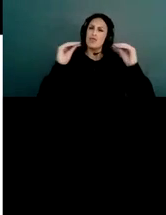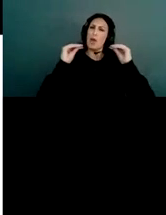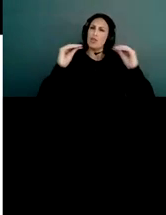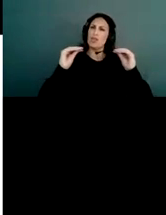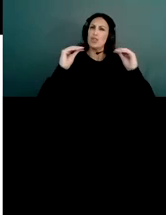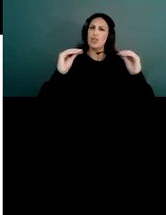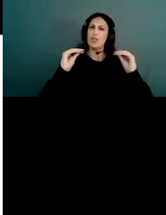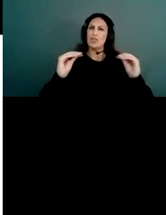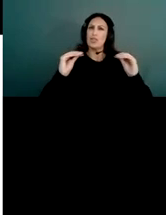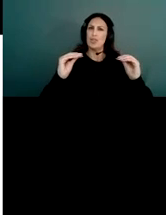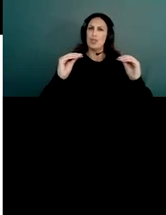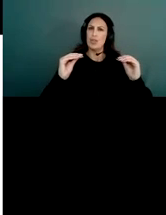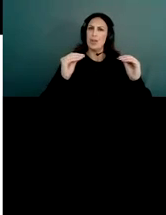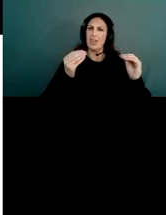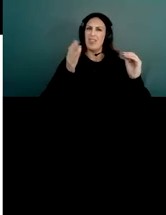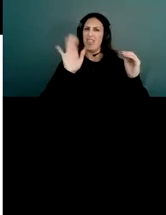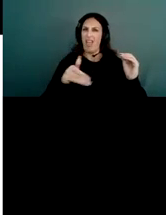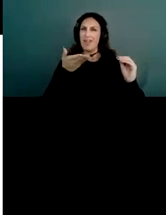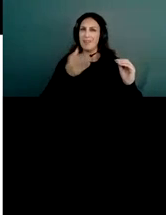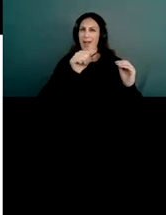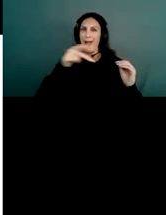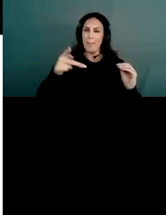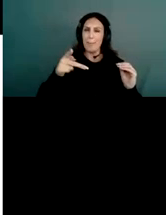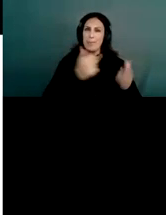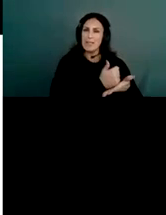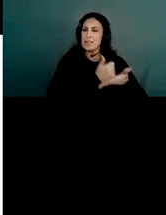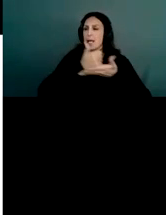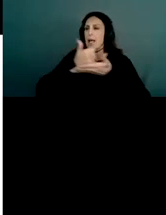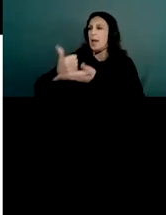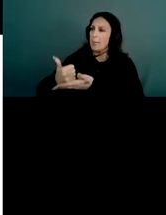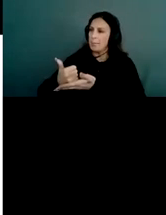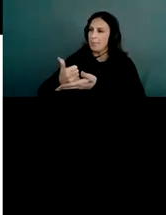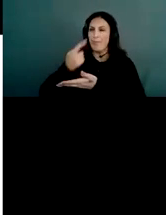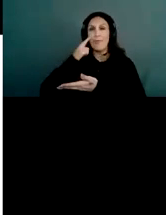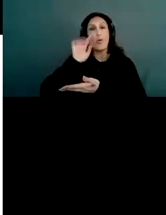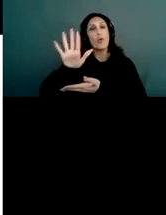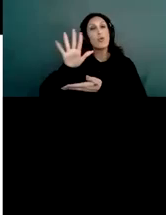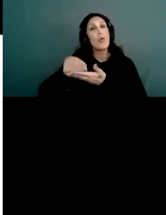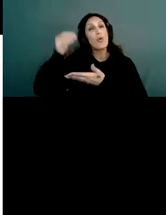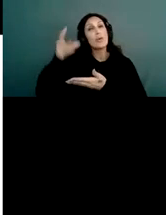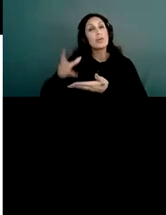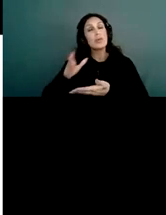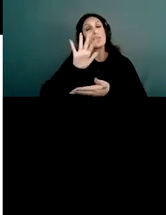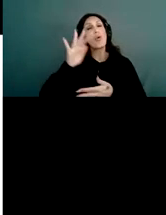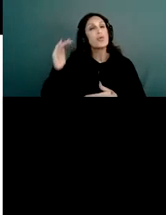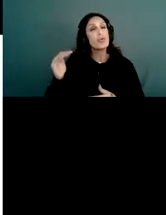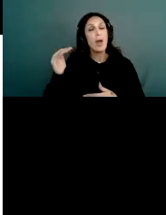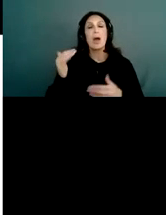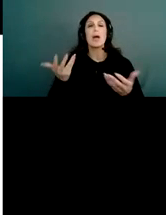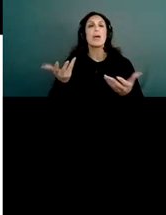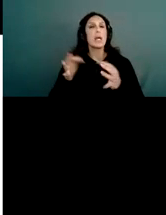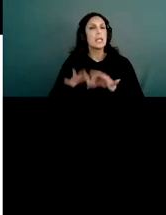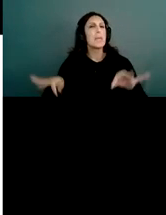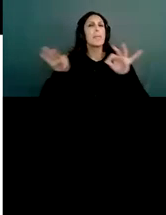your child. So depending on the difficulty that your child might have on the skill, teachers will